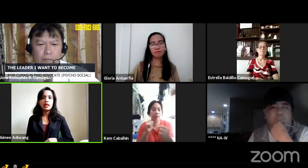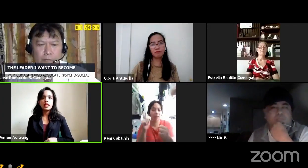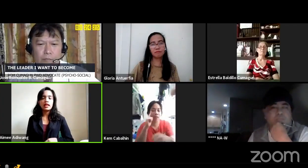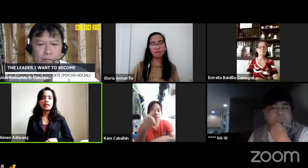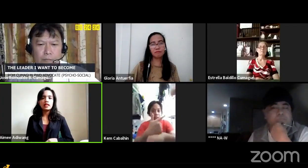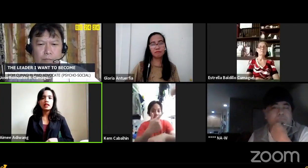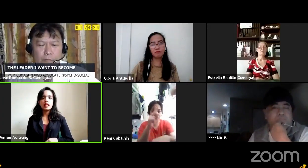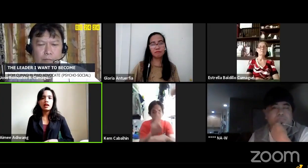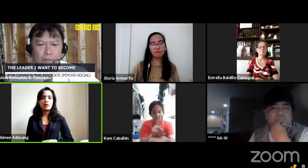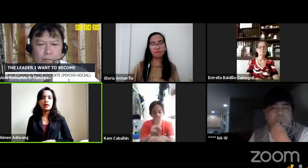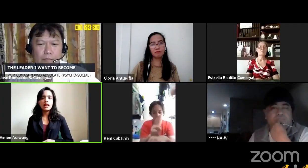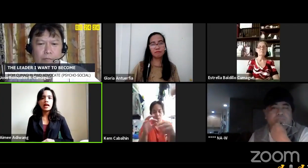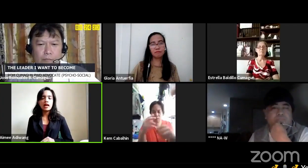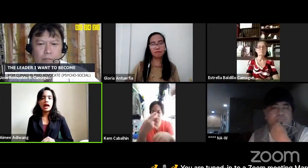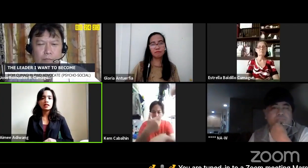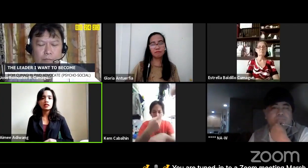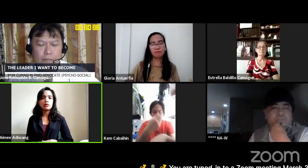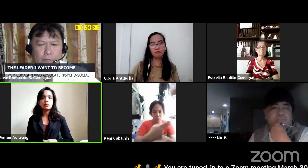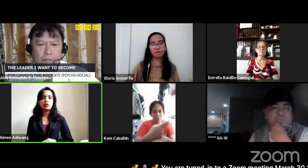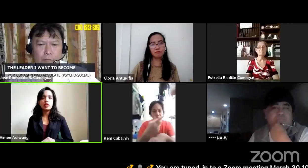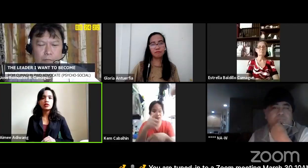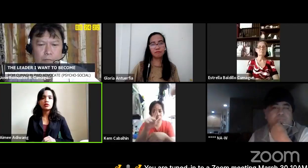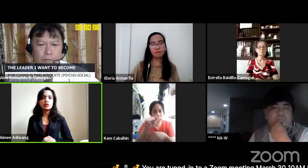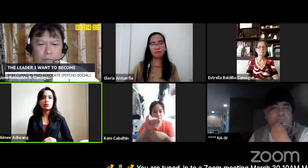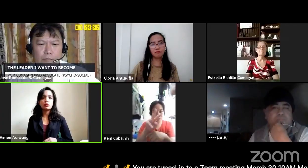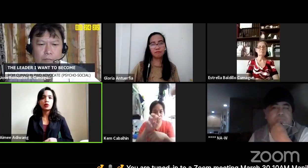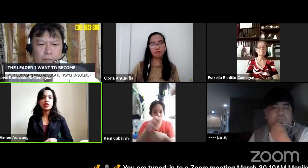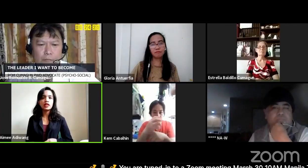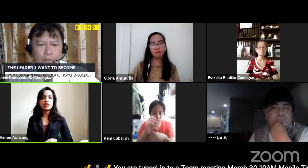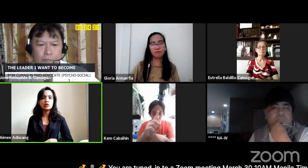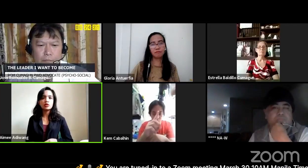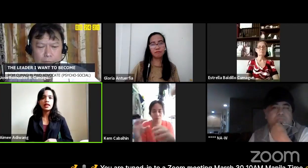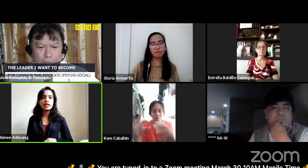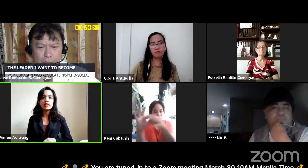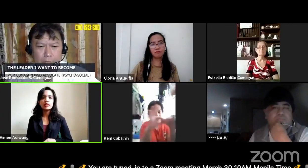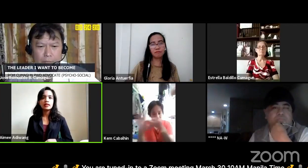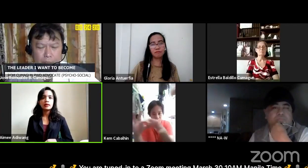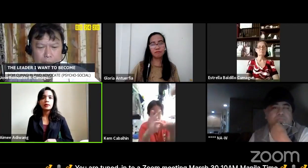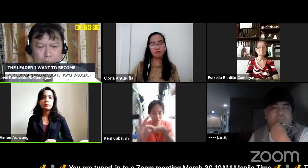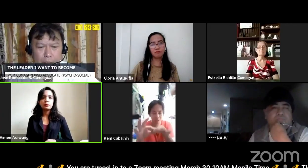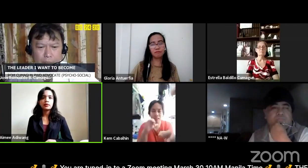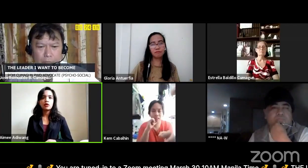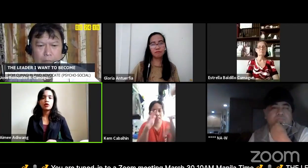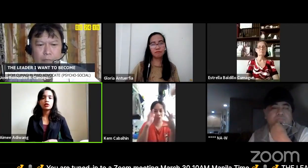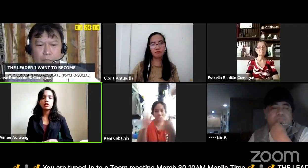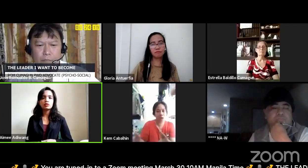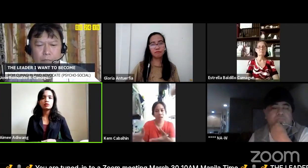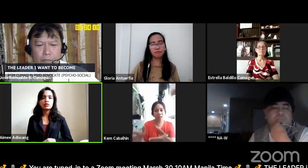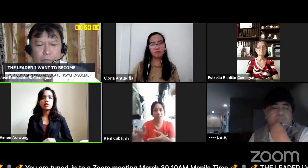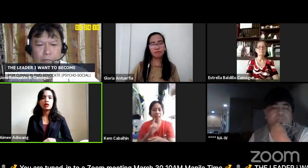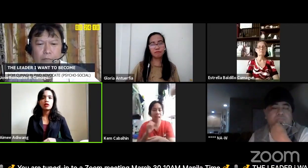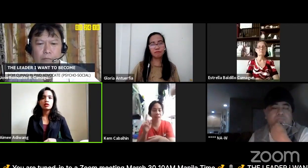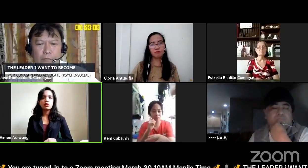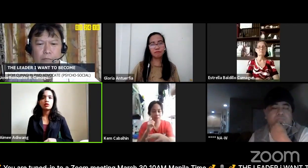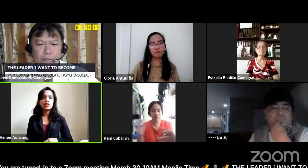Anyway, what I ask from you is to support as well,